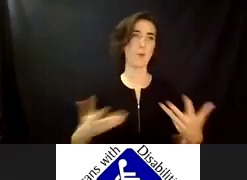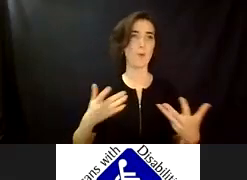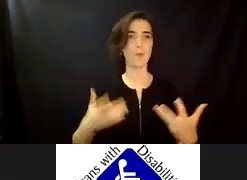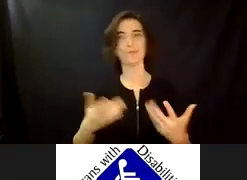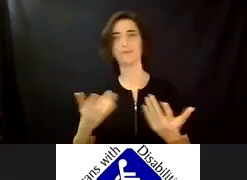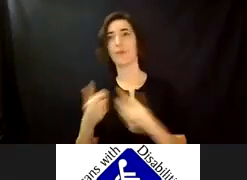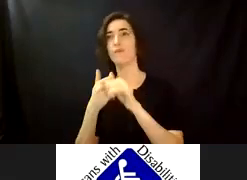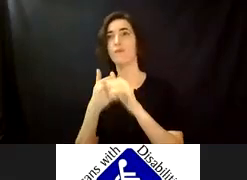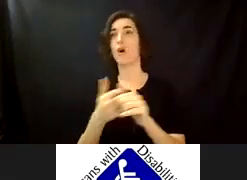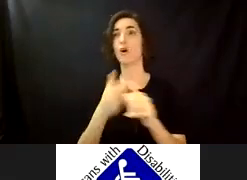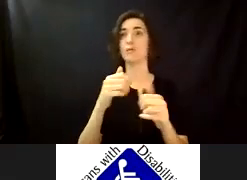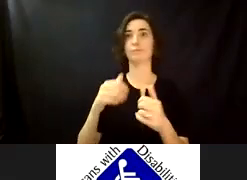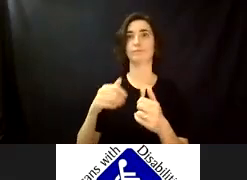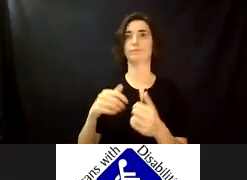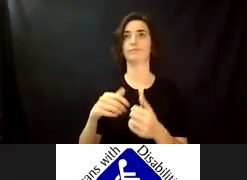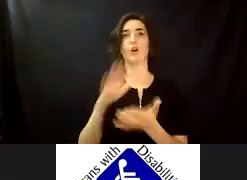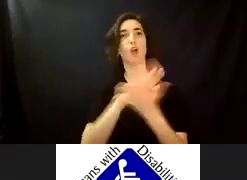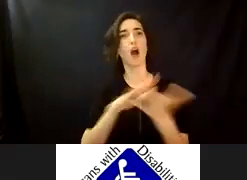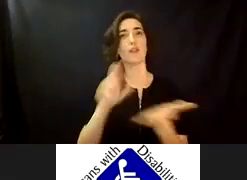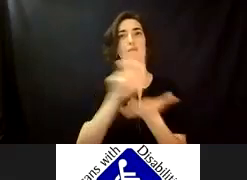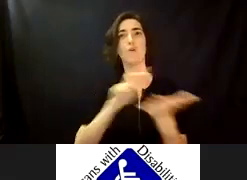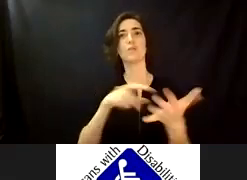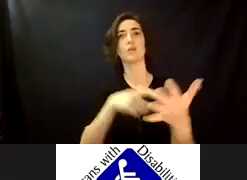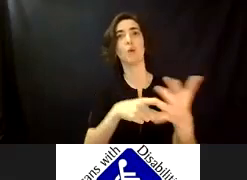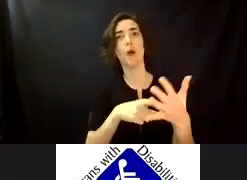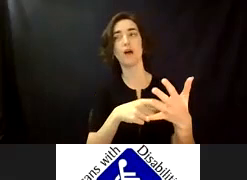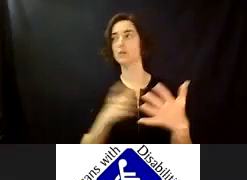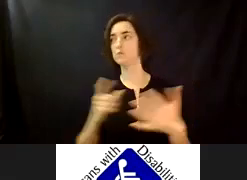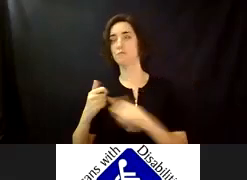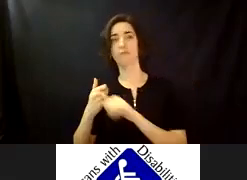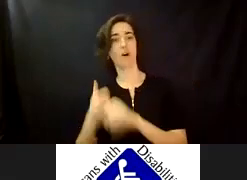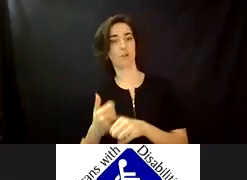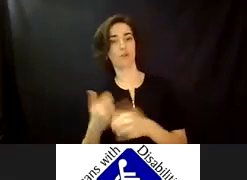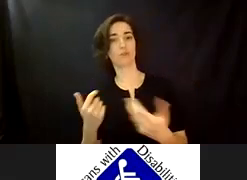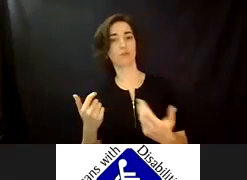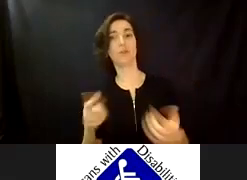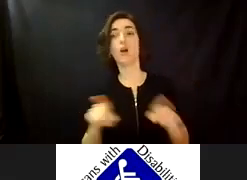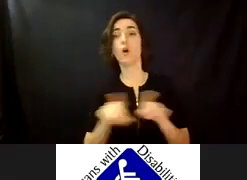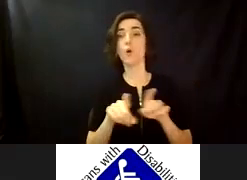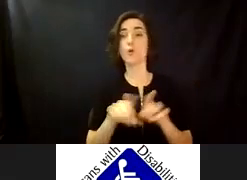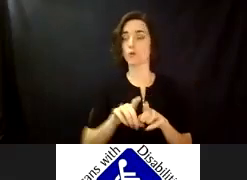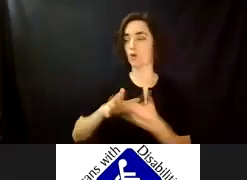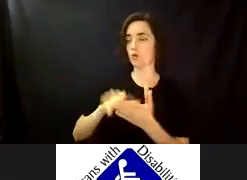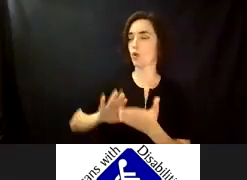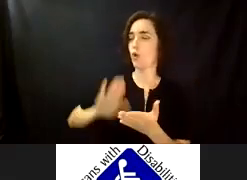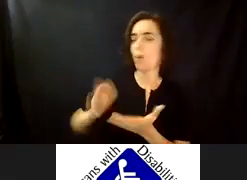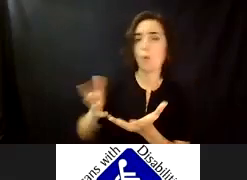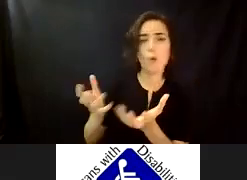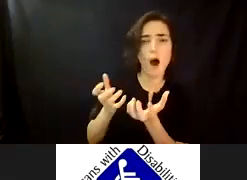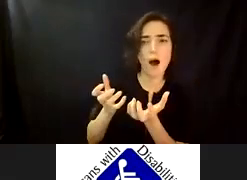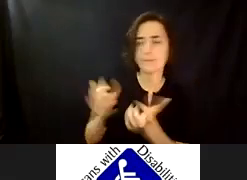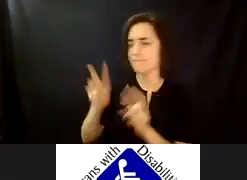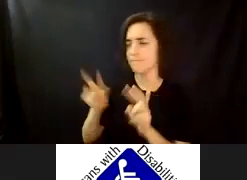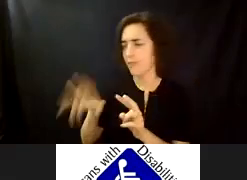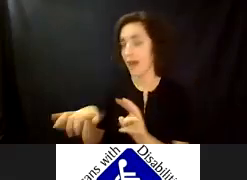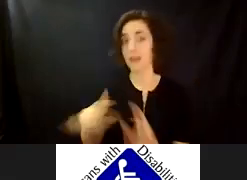is expected of a college university. And then we look at the individual student's desire. You know, I always tell